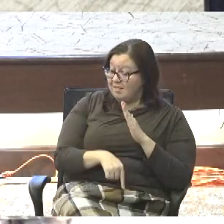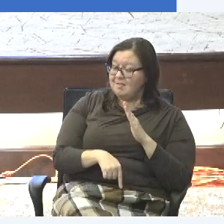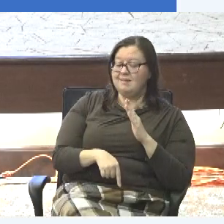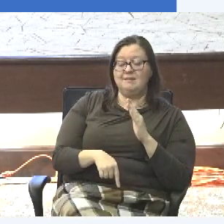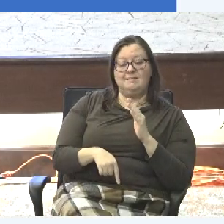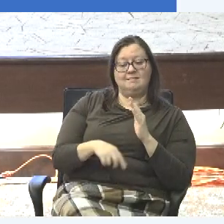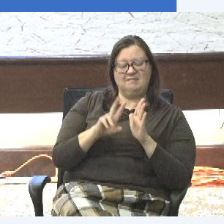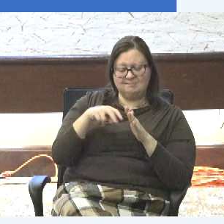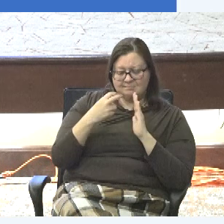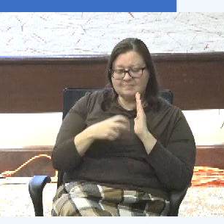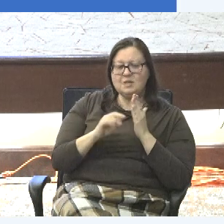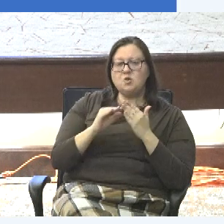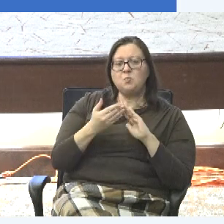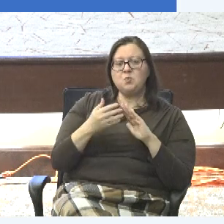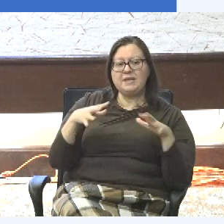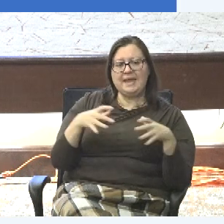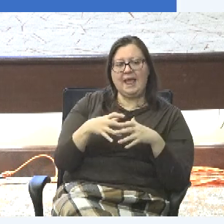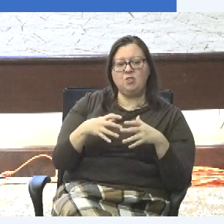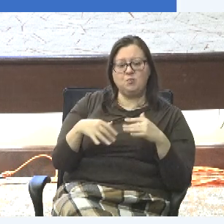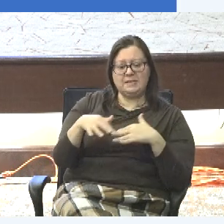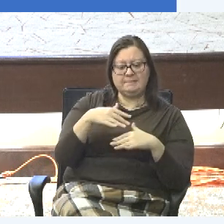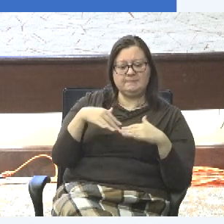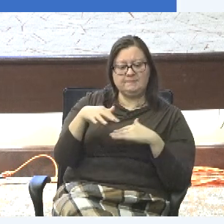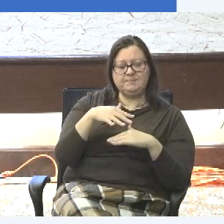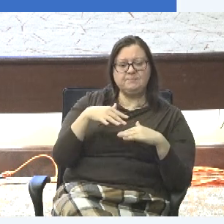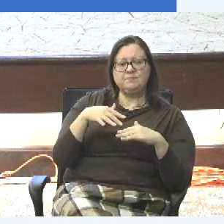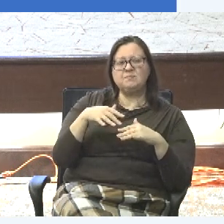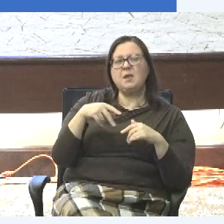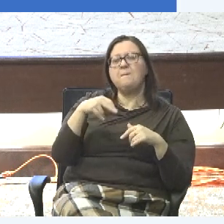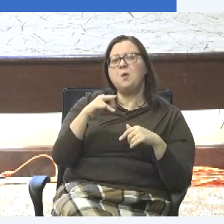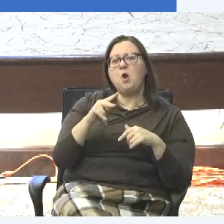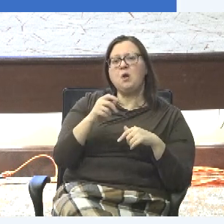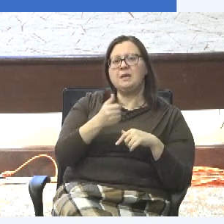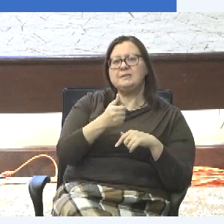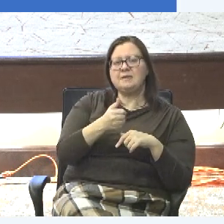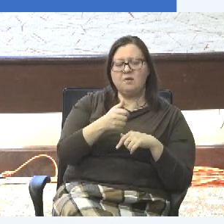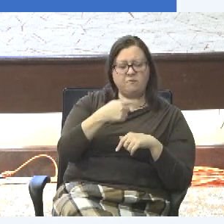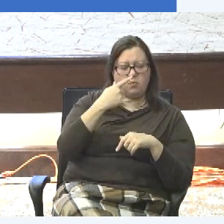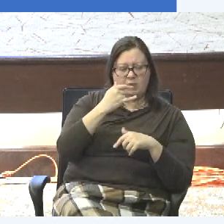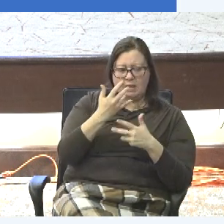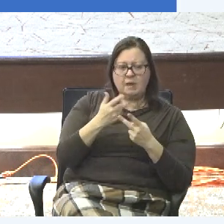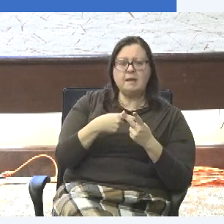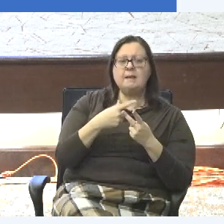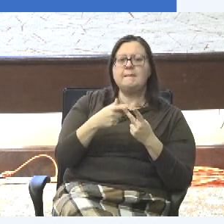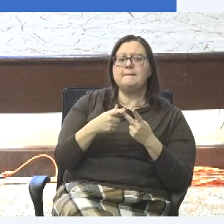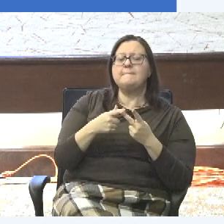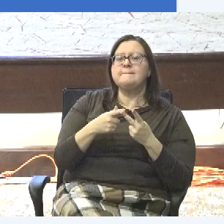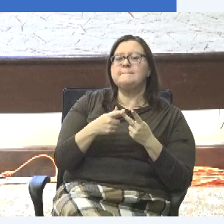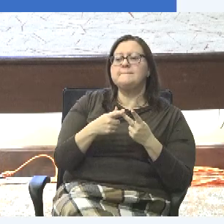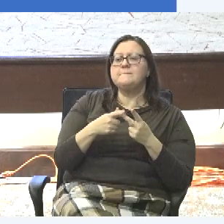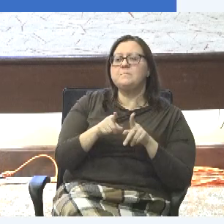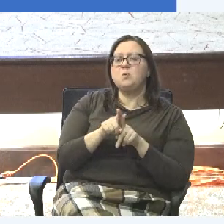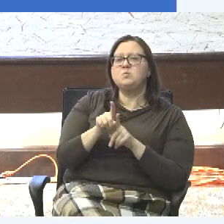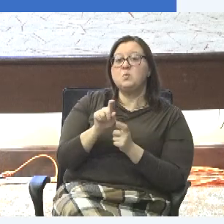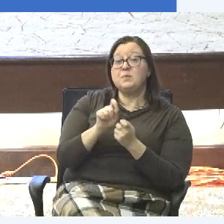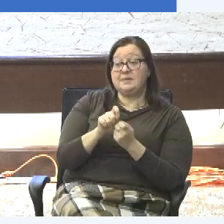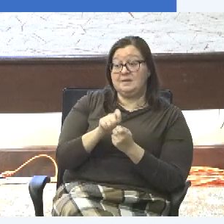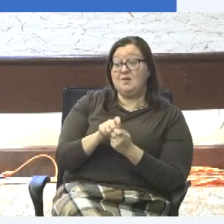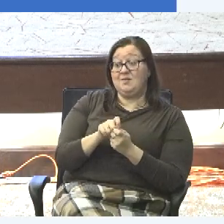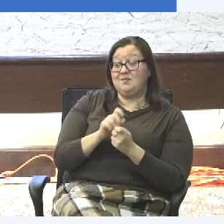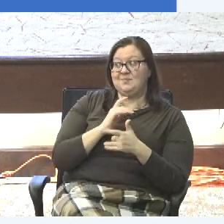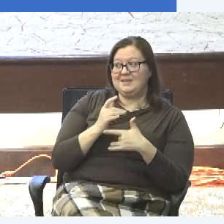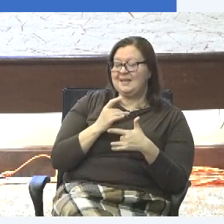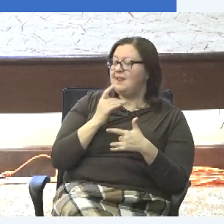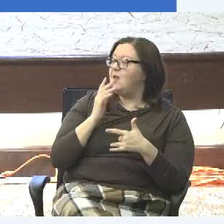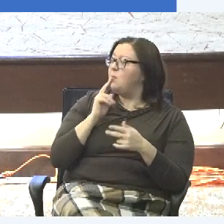into these community gathering spaces throughout the park. How that's going to look, and then also a really detailed look at what